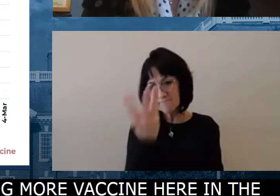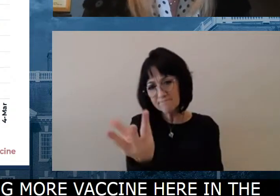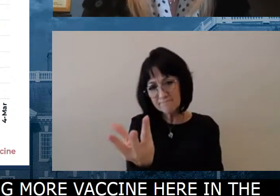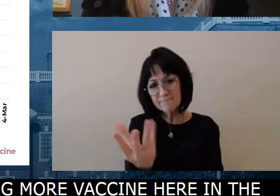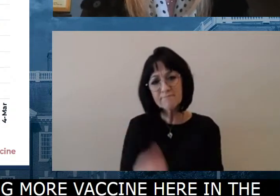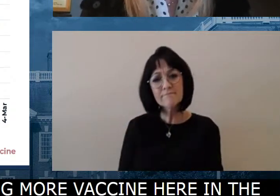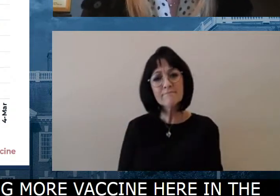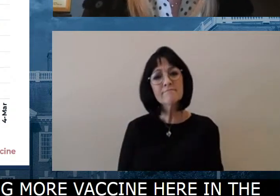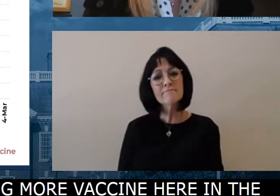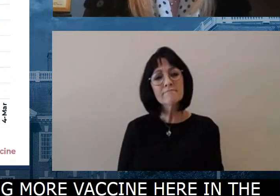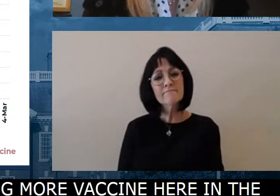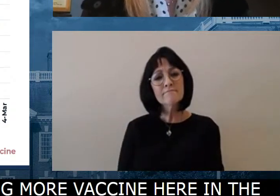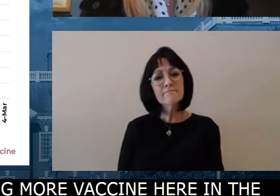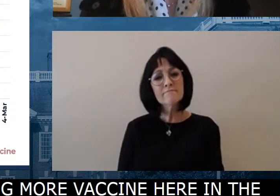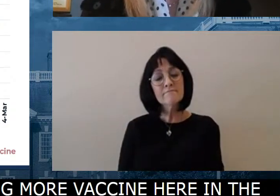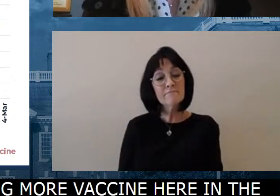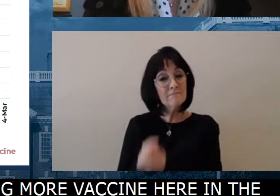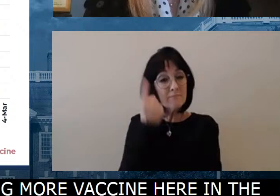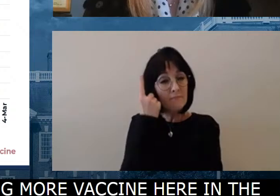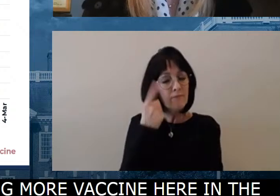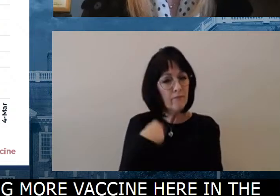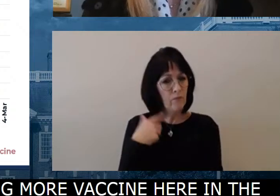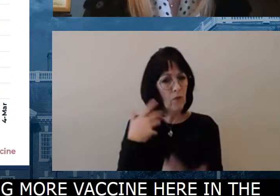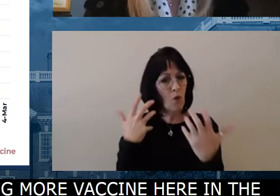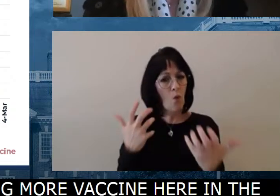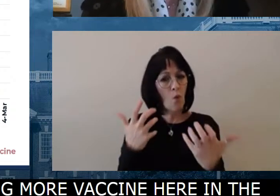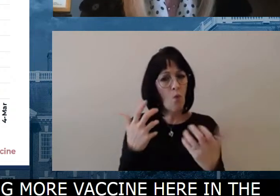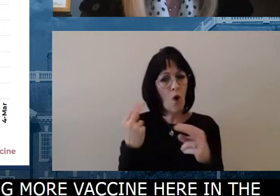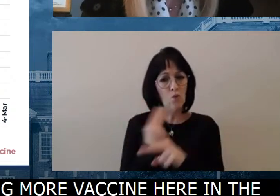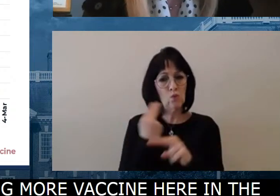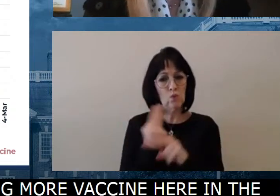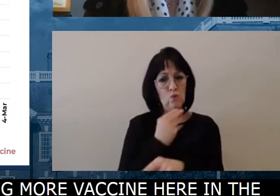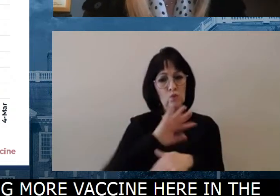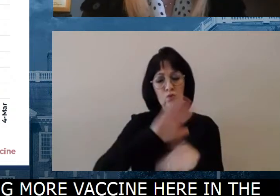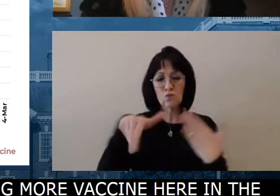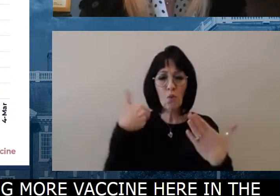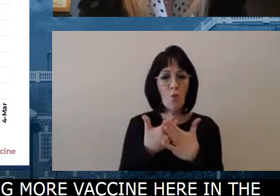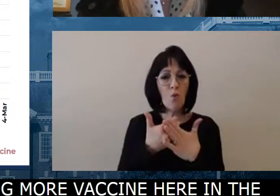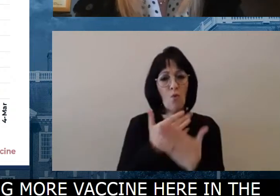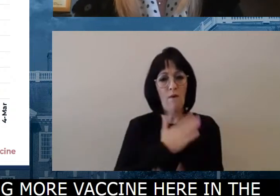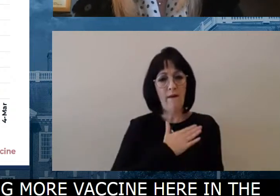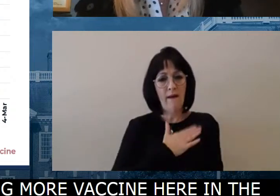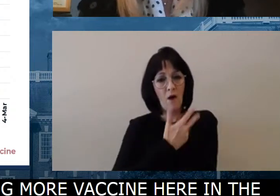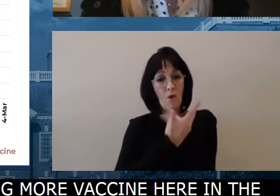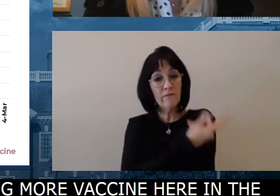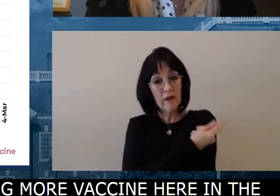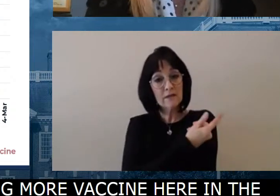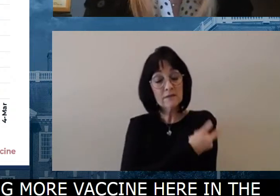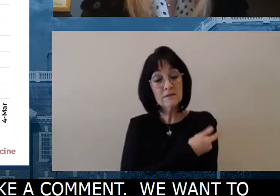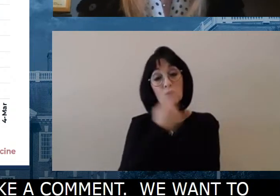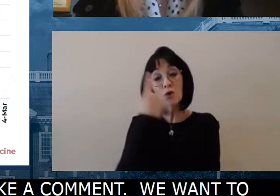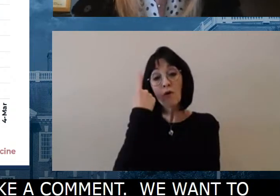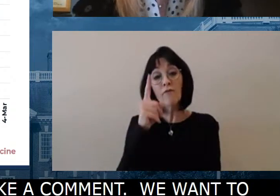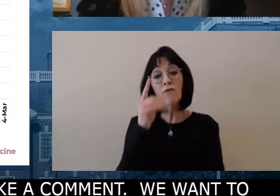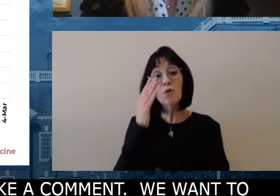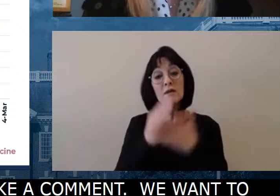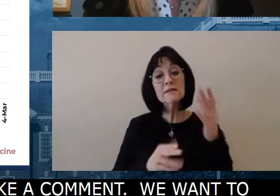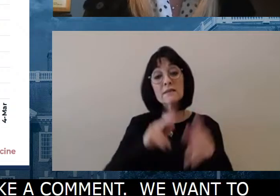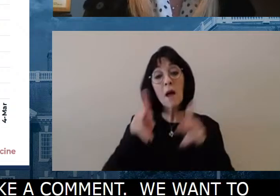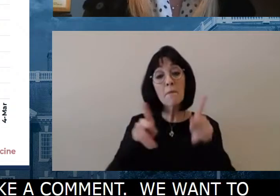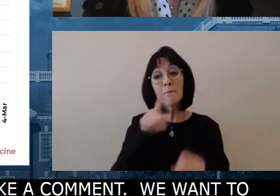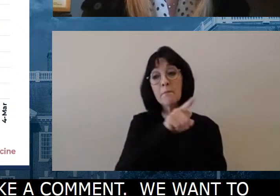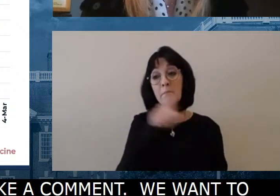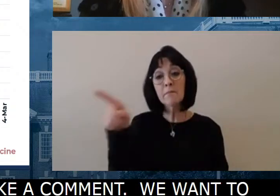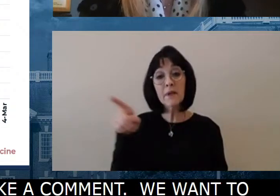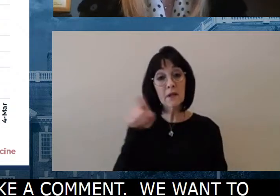We want to use all of our vaccine capacity to its maximum. And so for those who make appointments